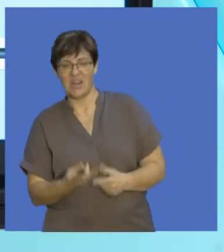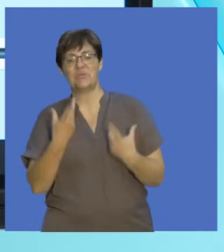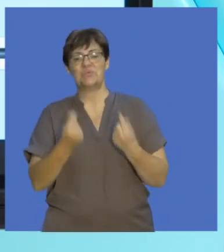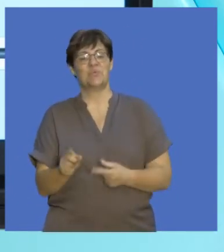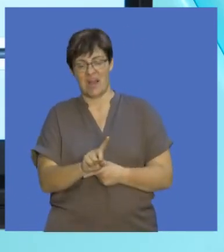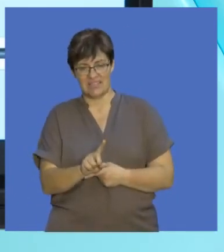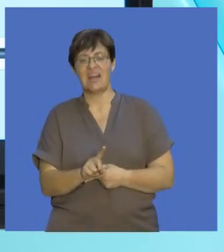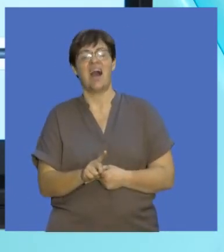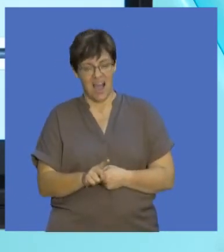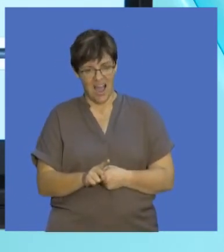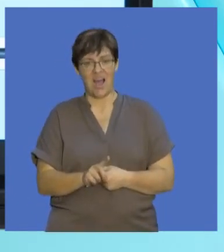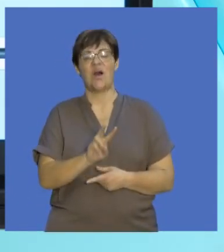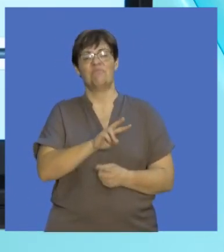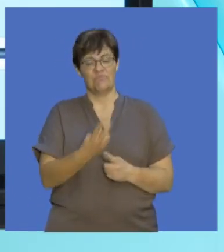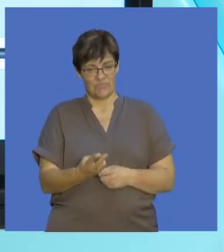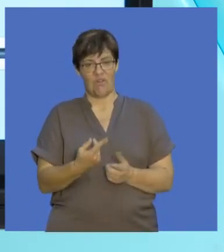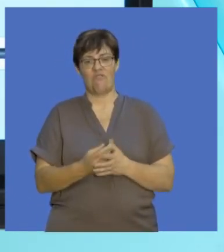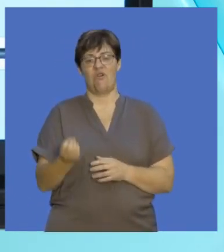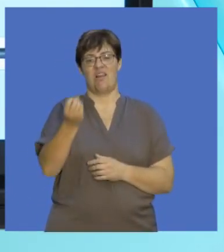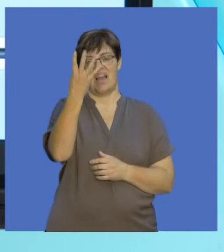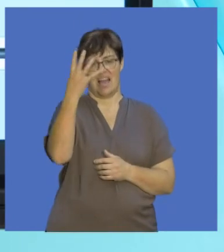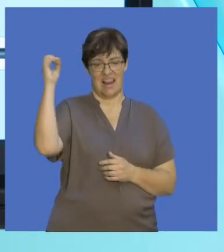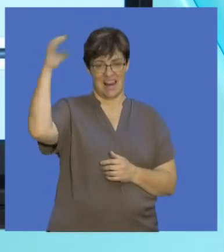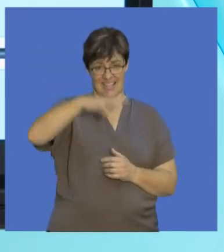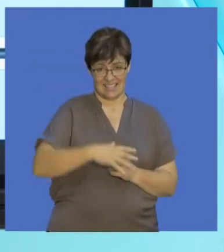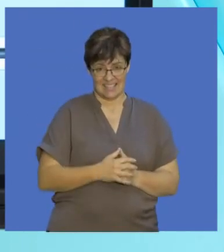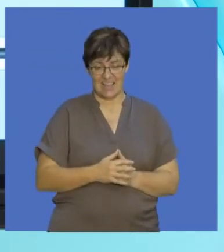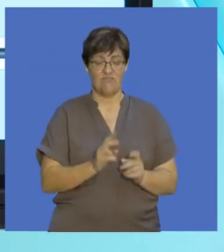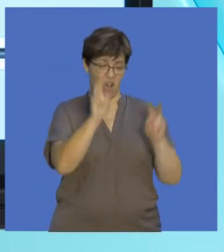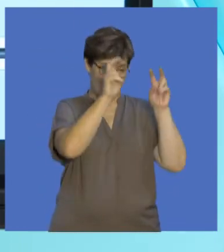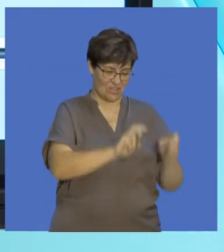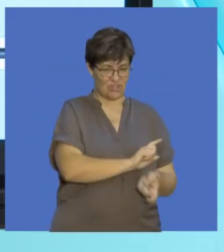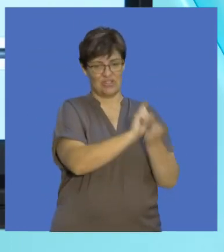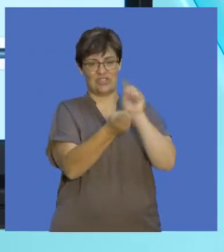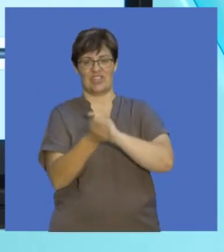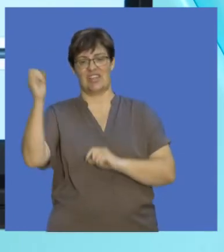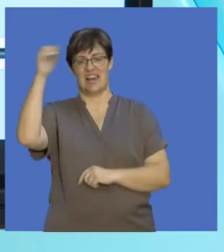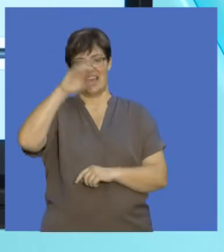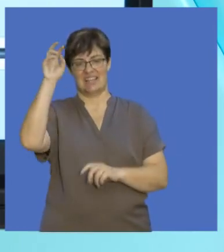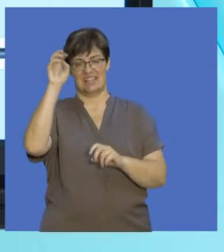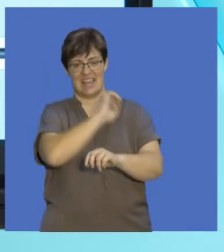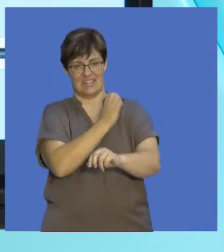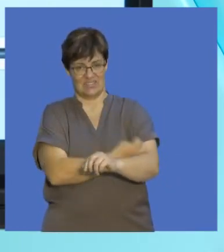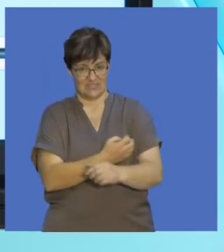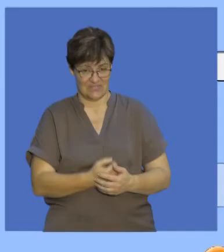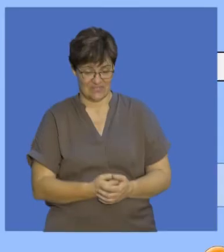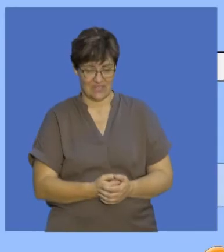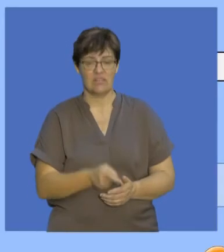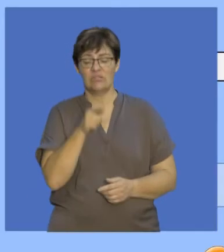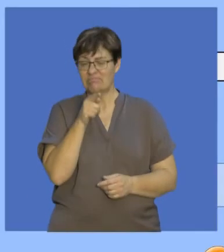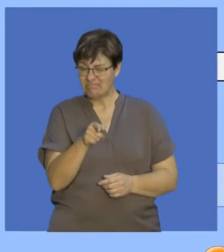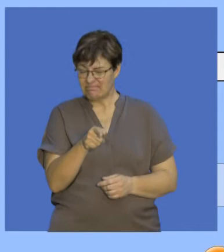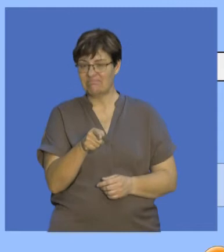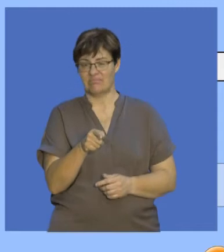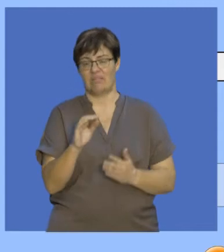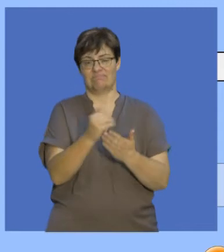bulb do? There's further energy transformation on the light bulb in terms of electrical energy to light energy. Okay, so the principle